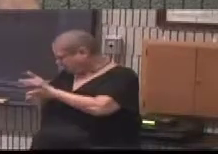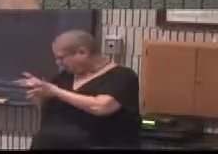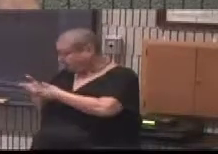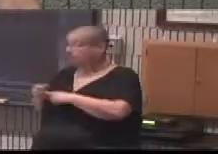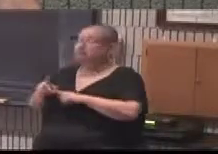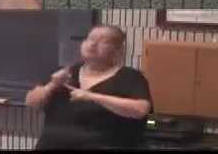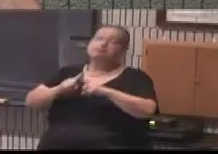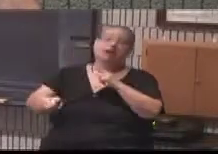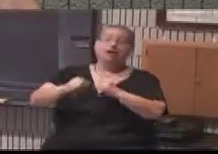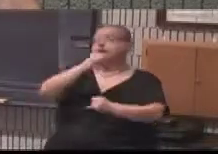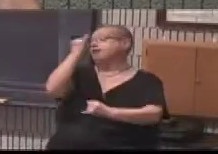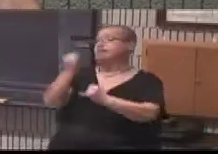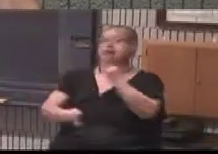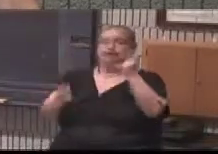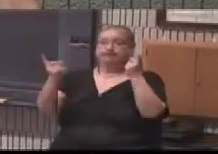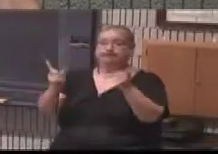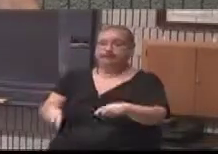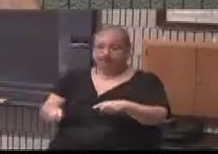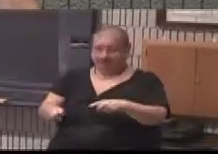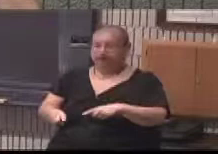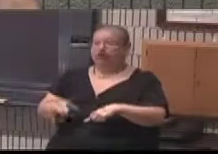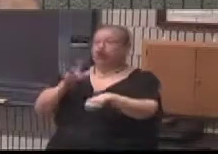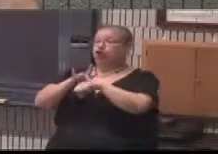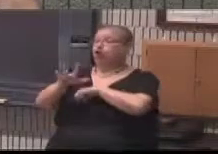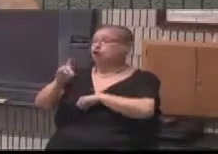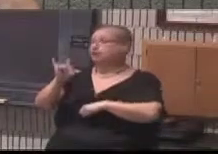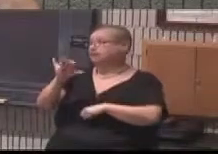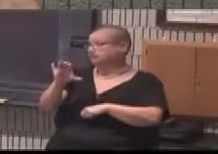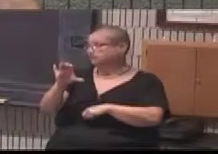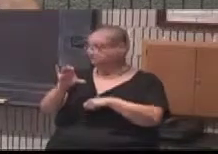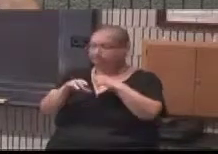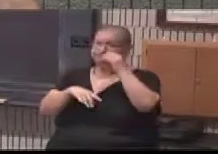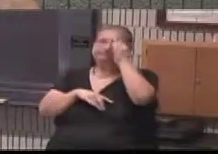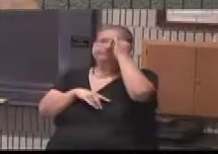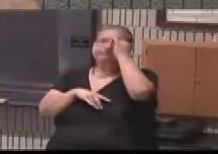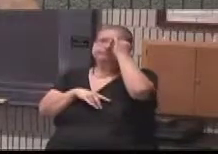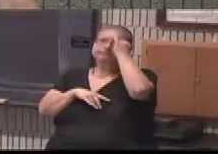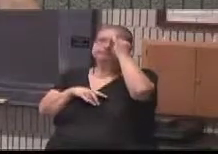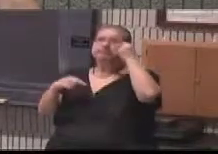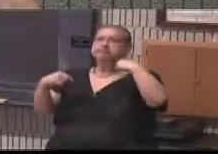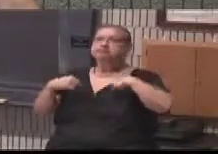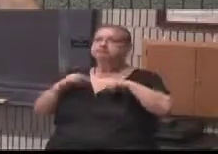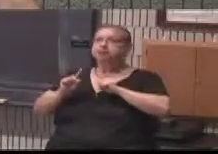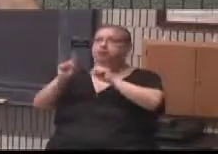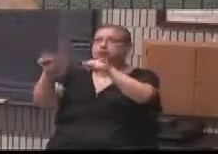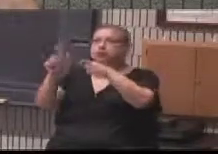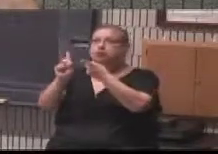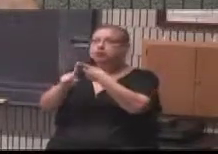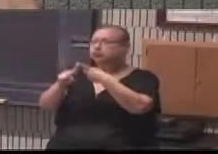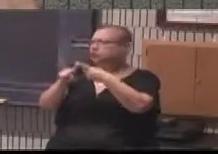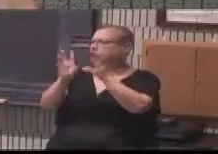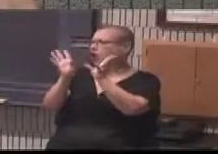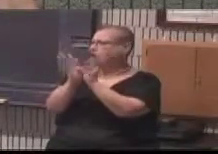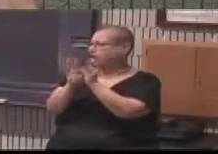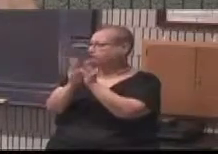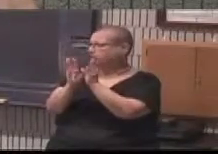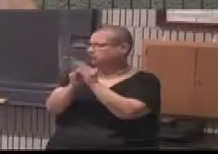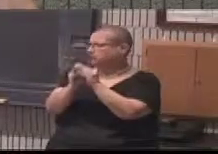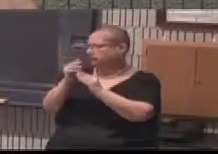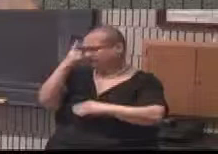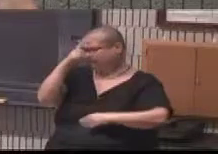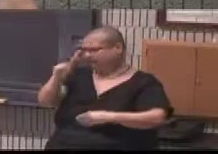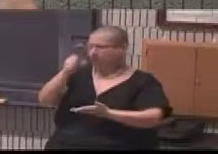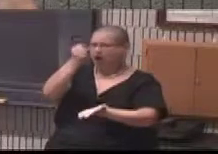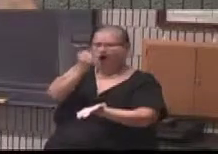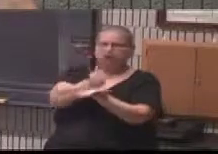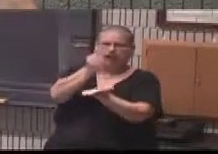final aspect came in the early December when I was at a conference for the